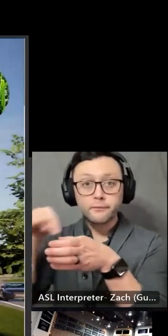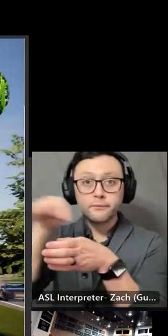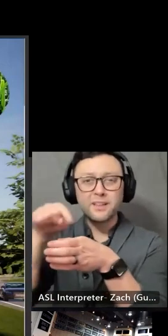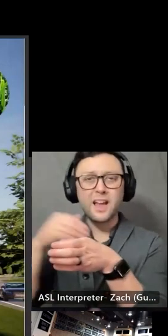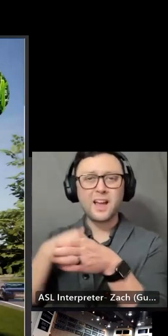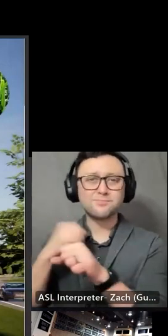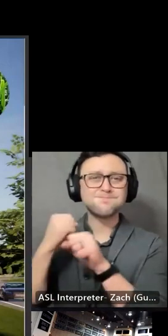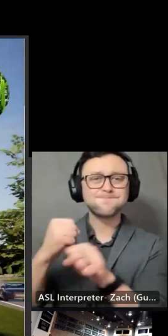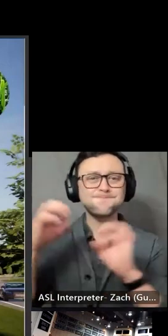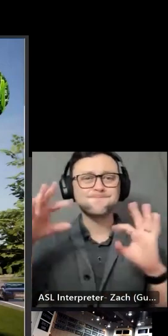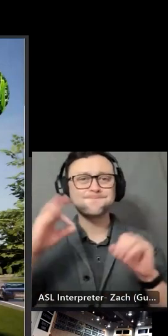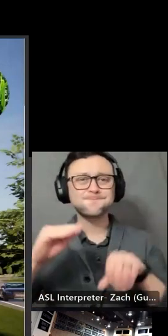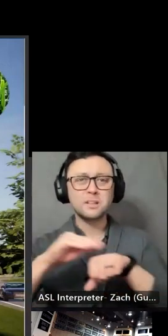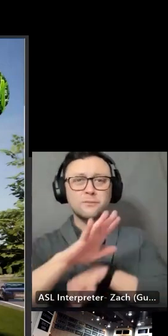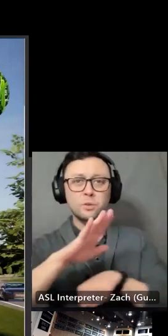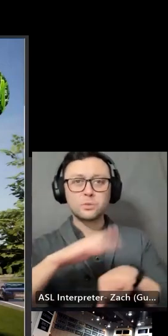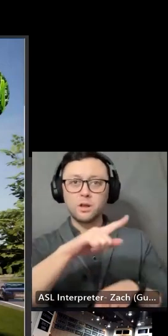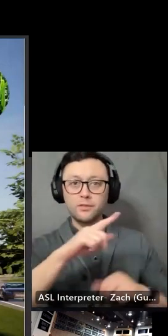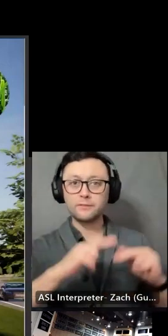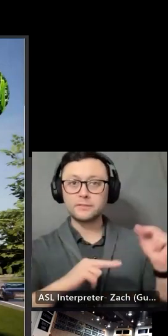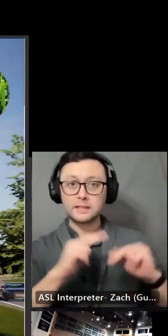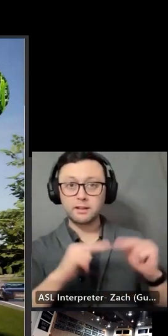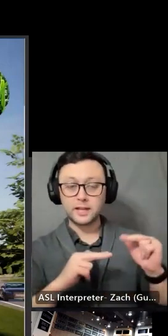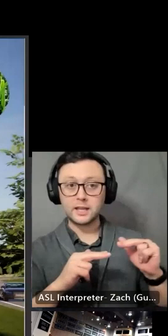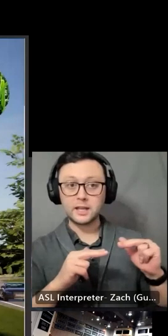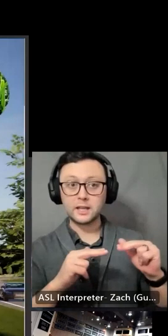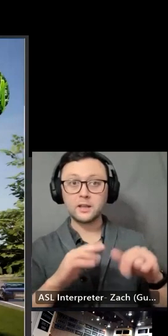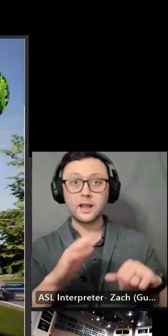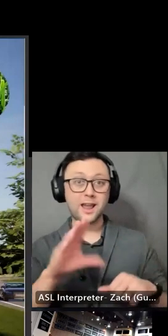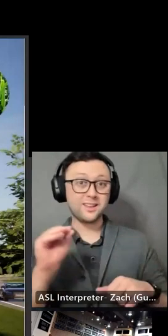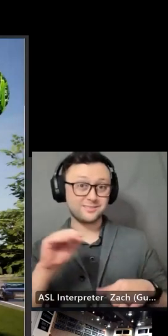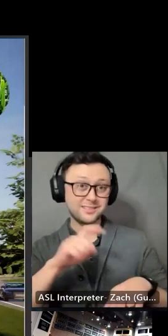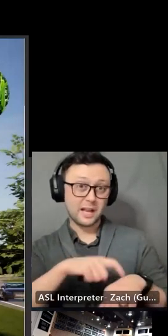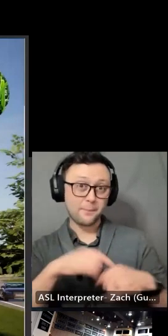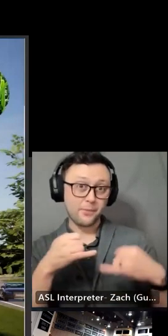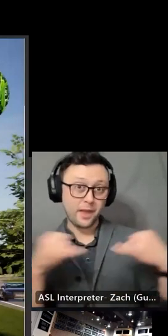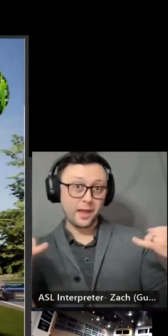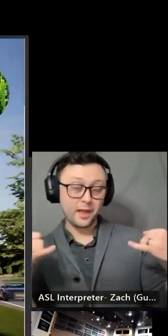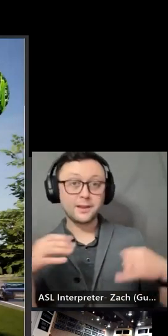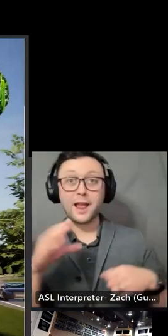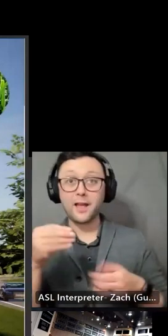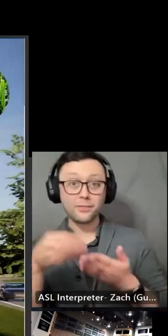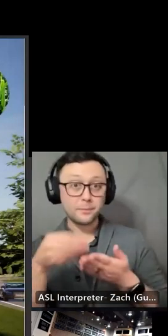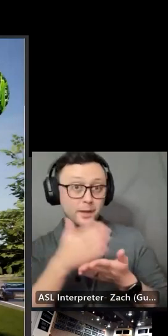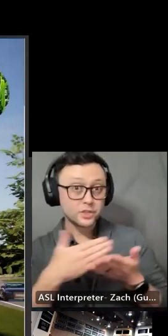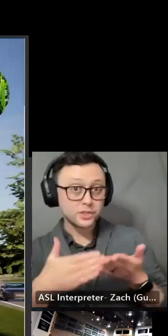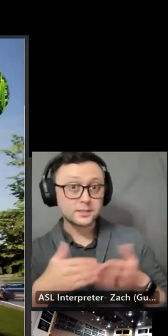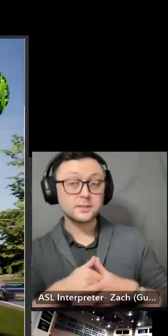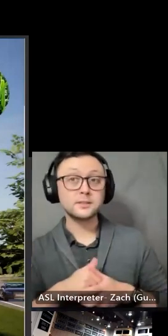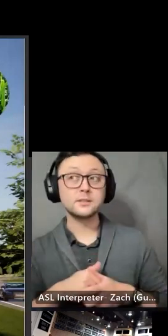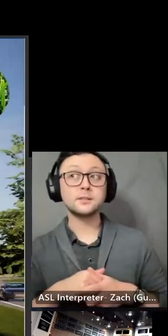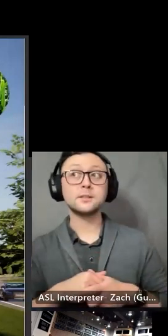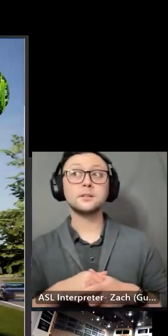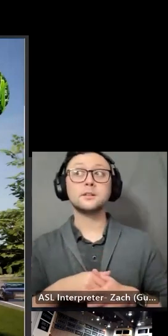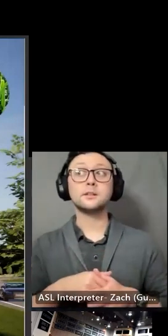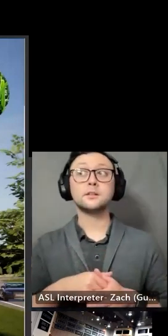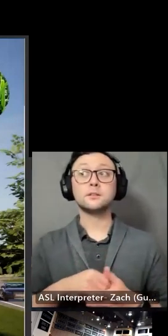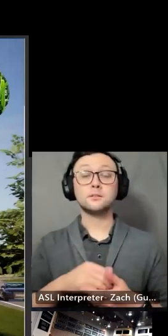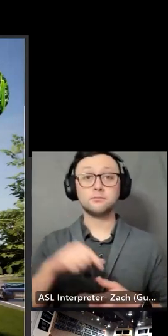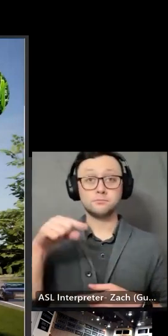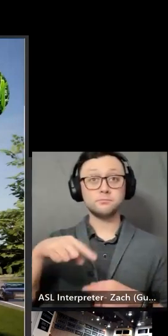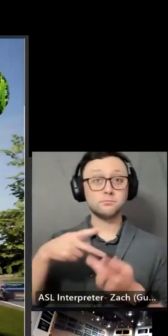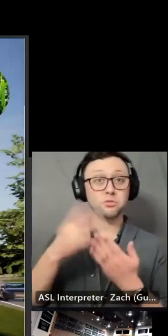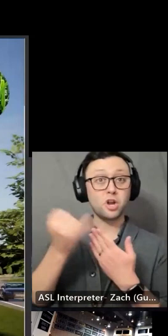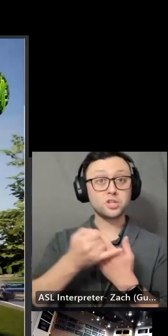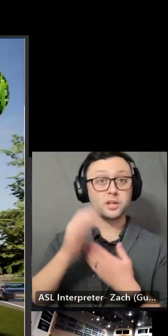know, influence on a facility and on a schedule and on a budget, that is a project that's going to affect a lot